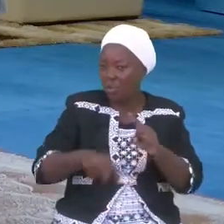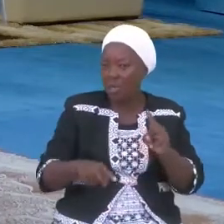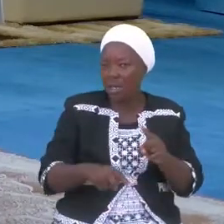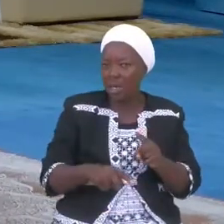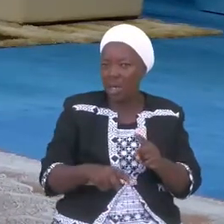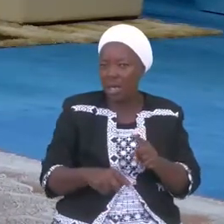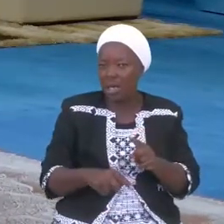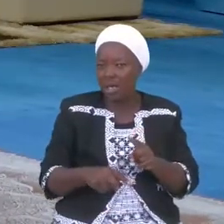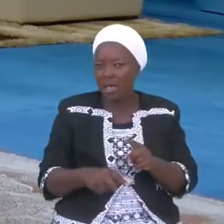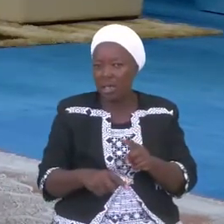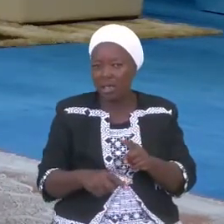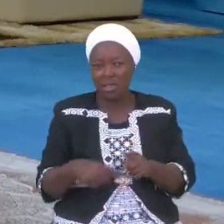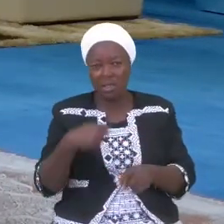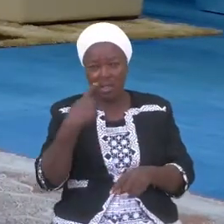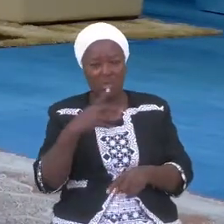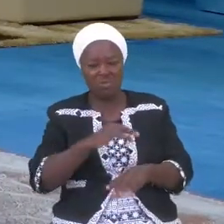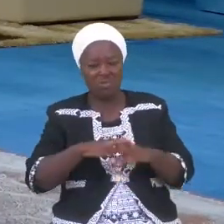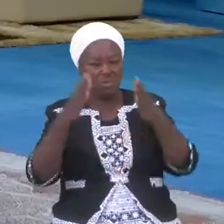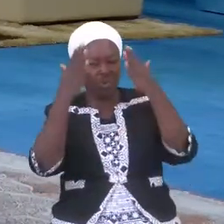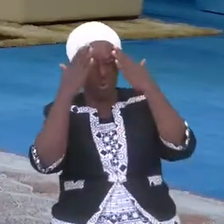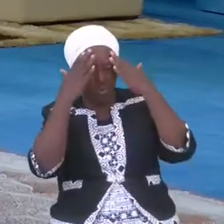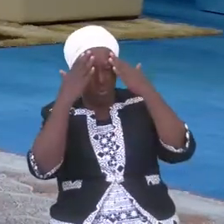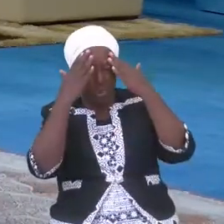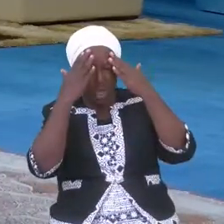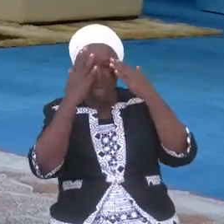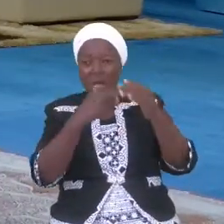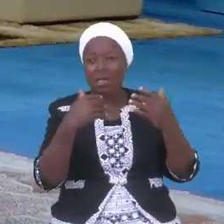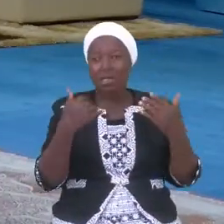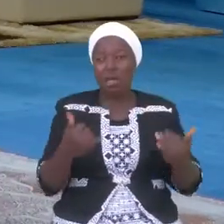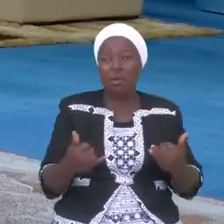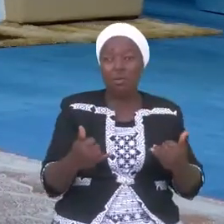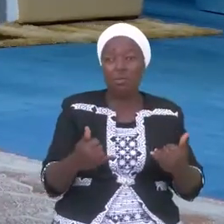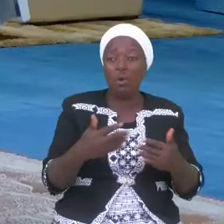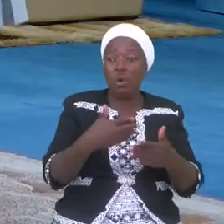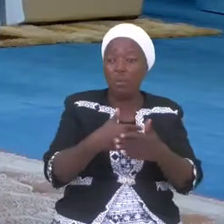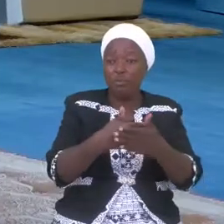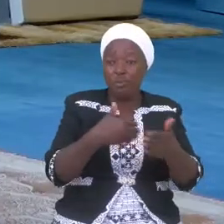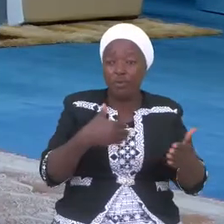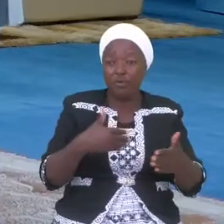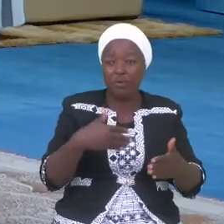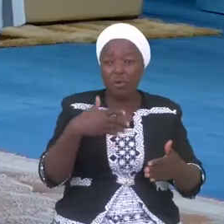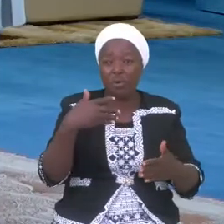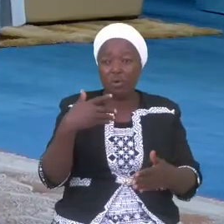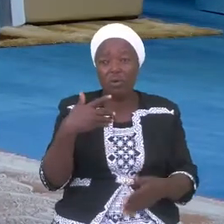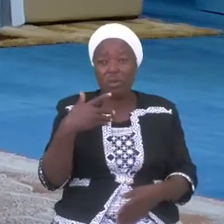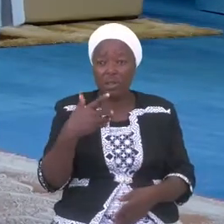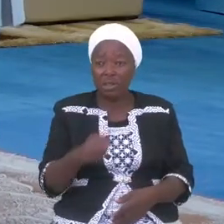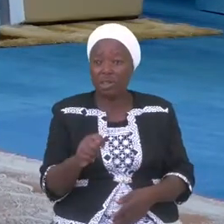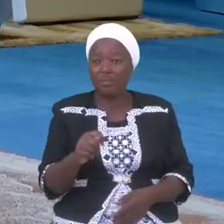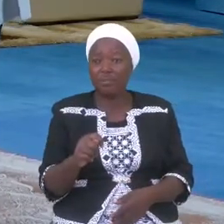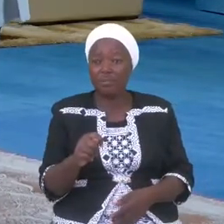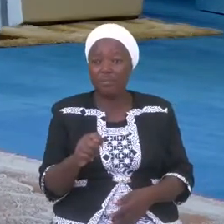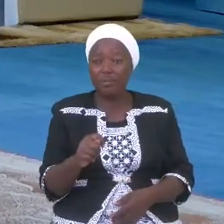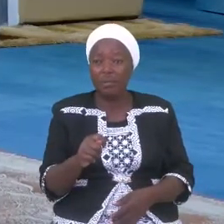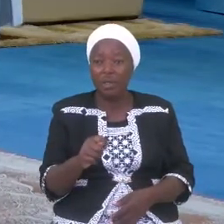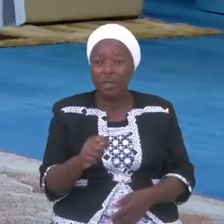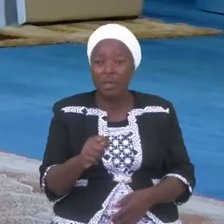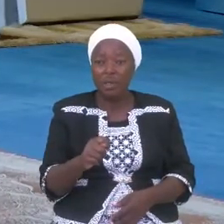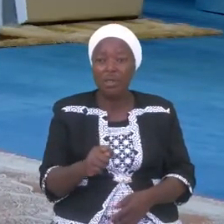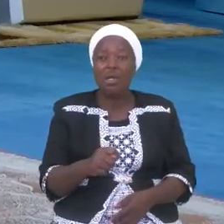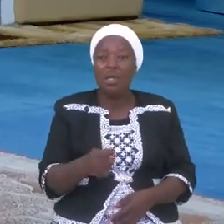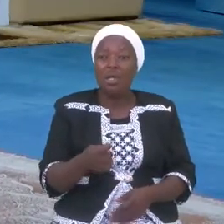plead innocent. And now, before the hammer hits